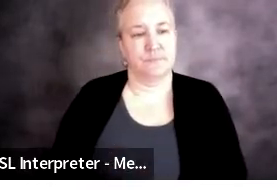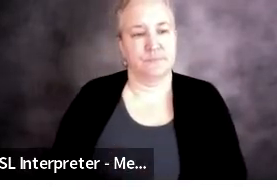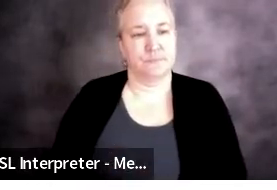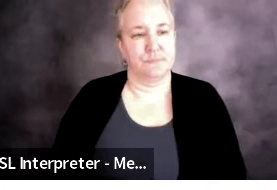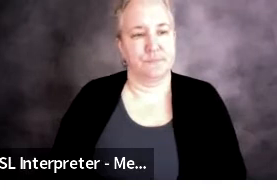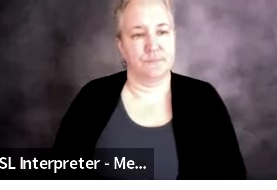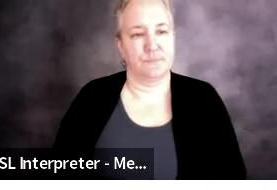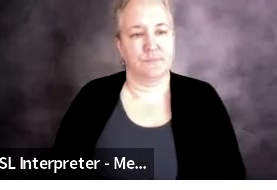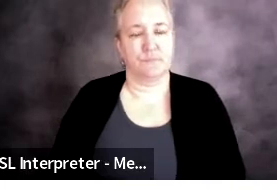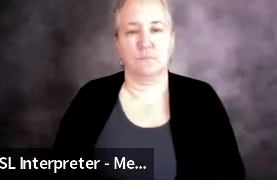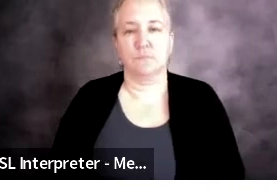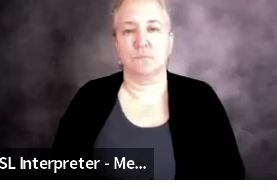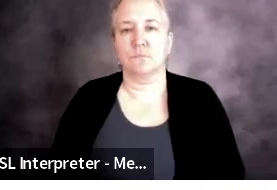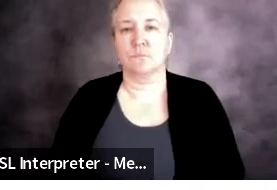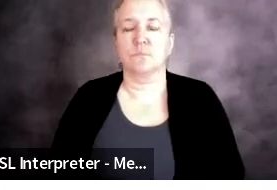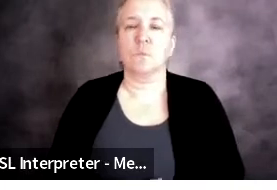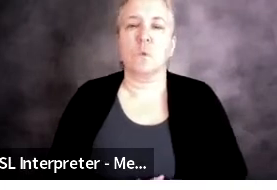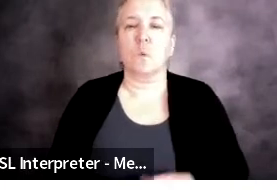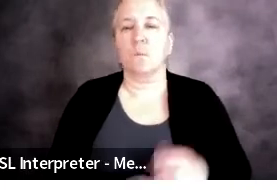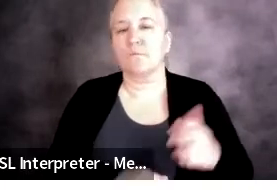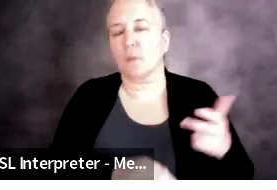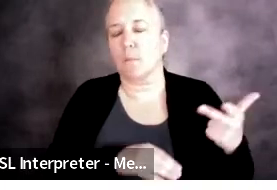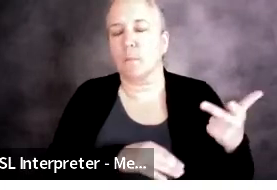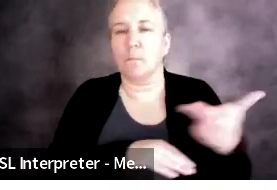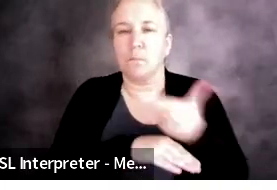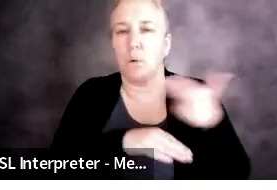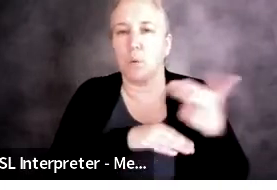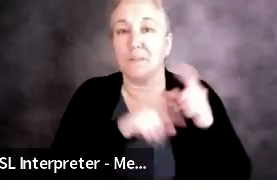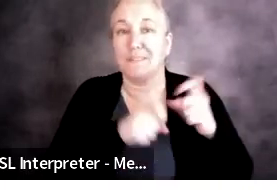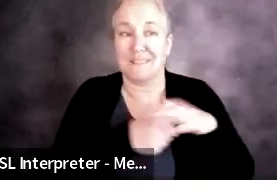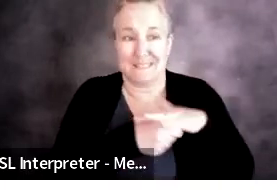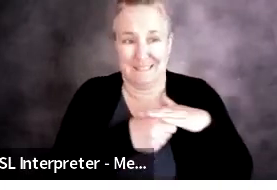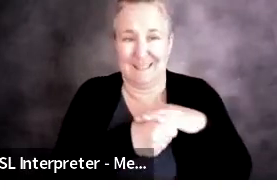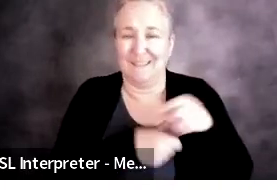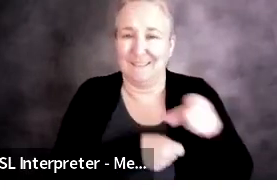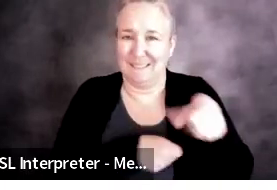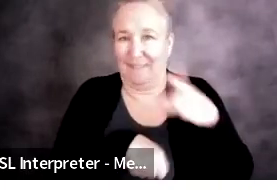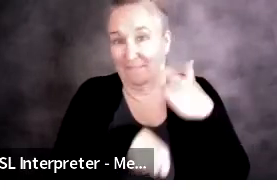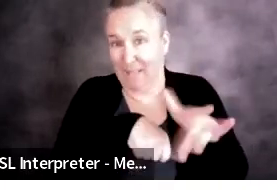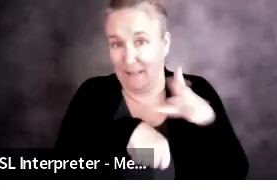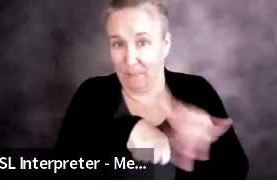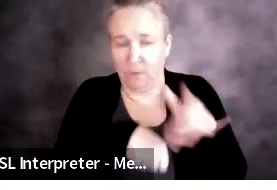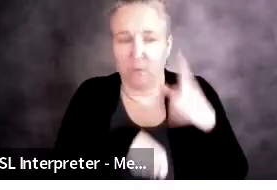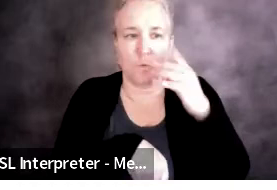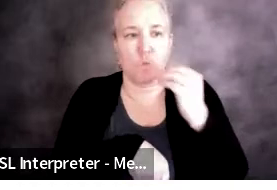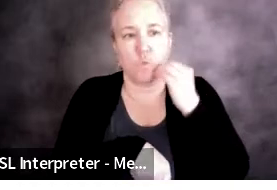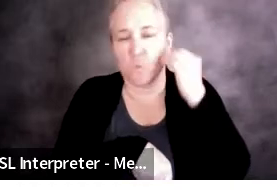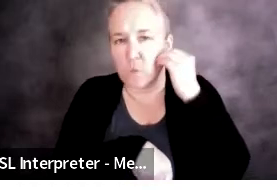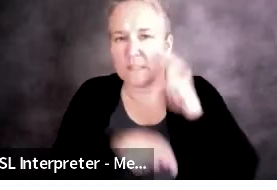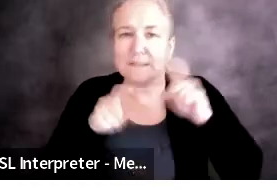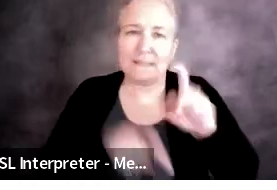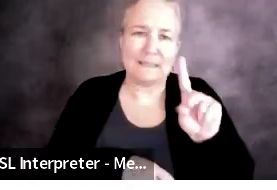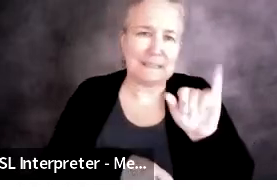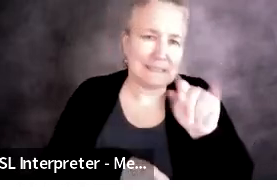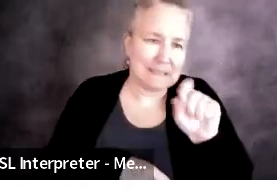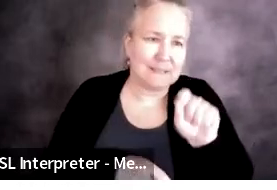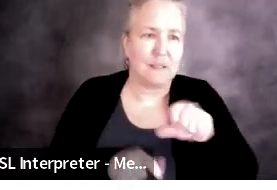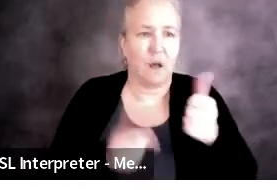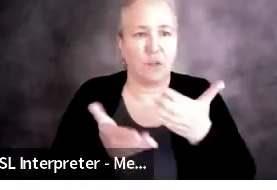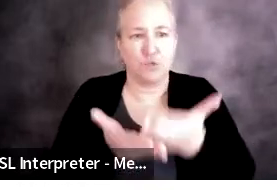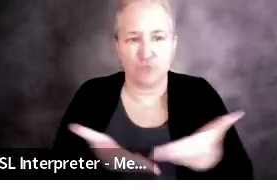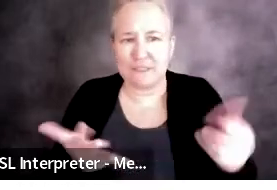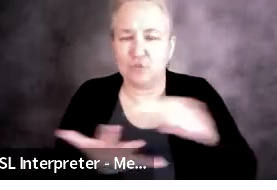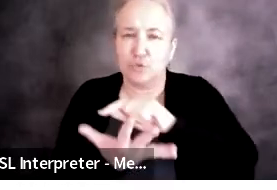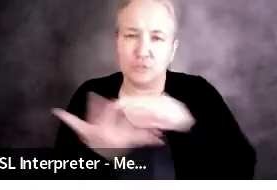Mobile testing sites are also available to get at-home testing kits and other resources as